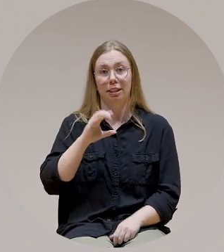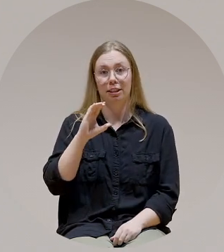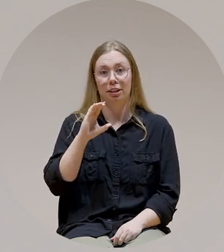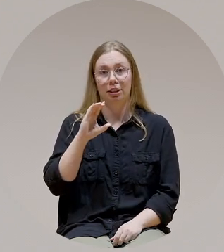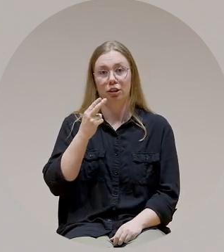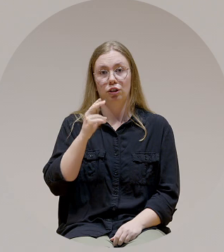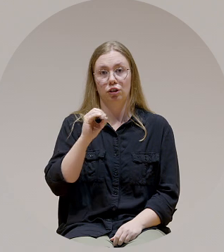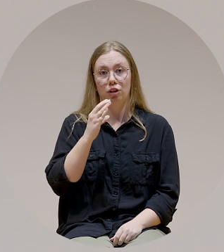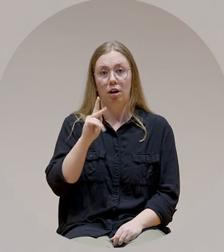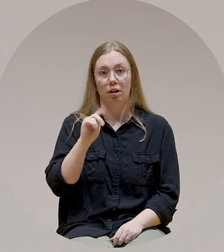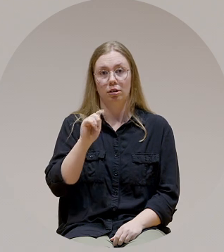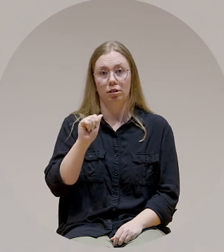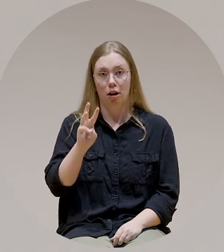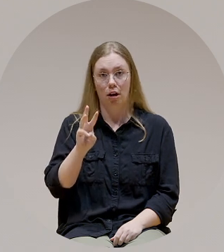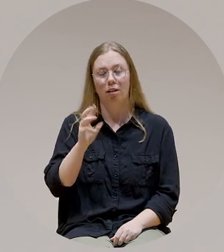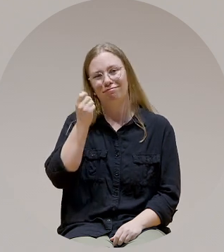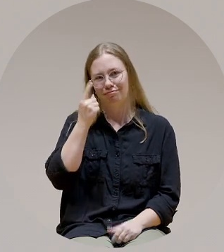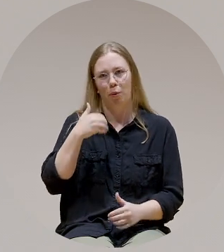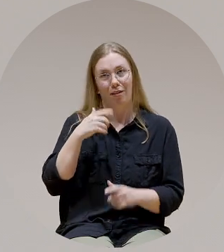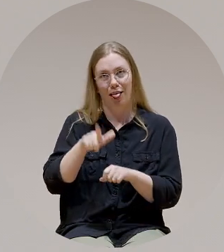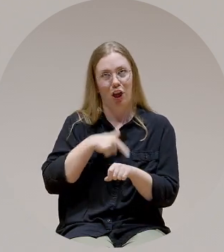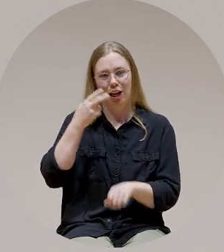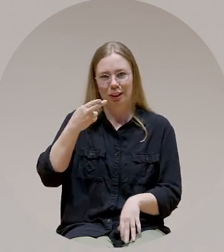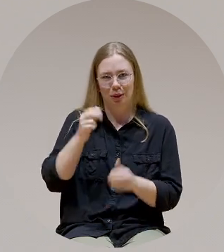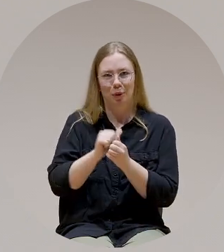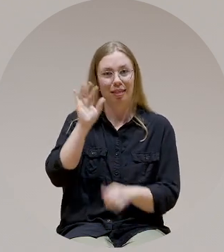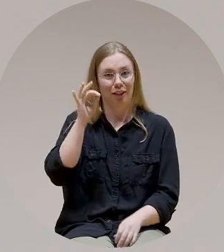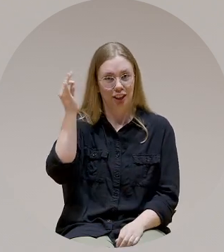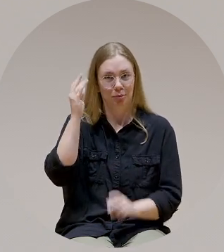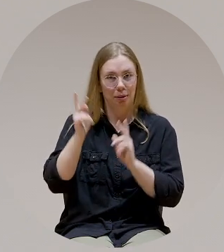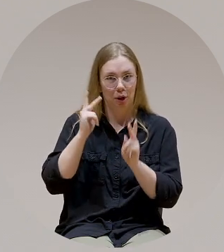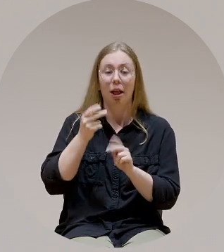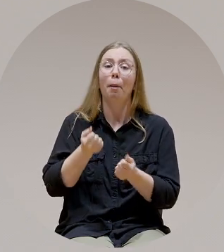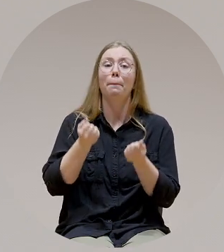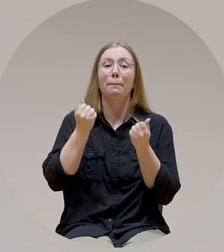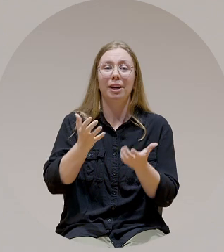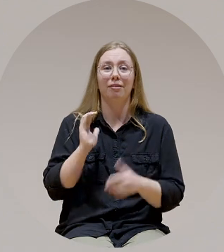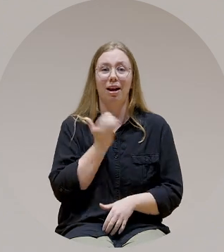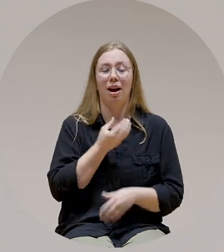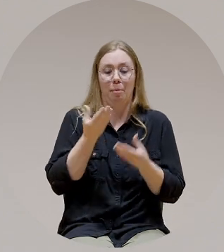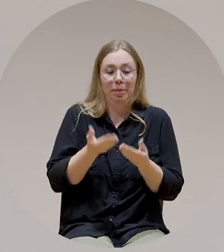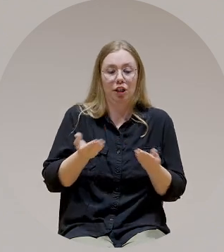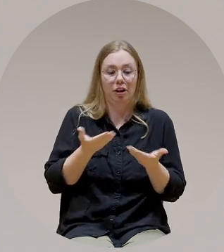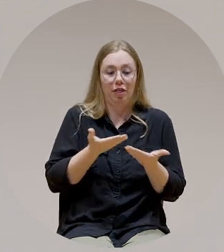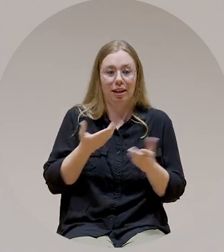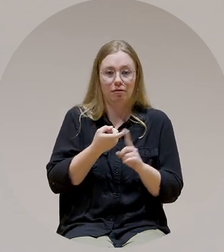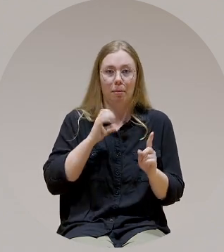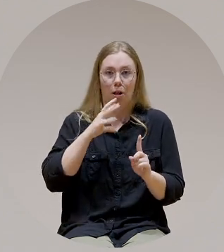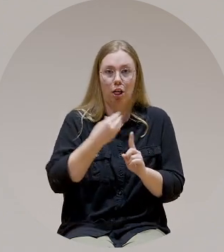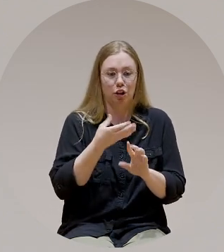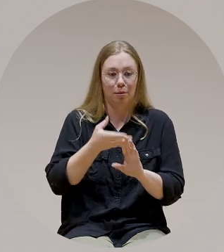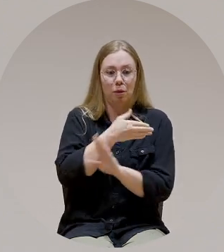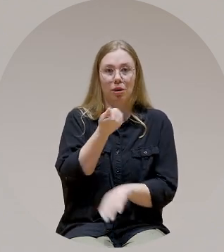history with the French. The vast majority of our material culture that predates 1700 currently